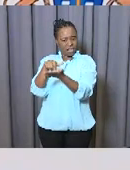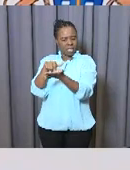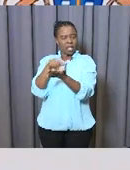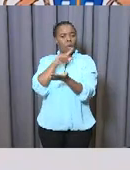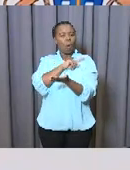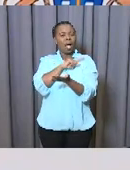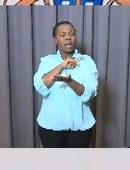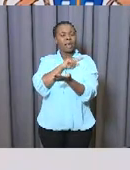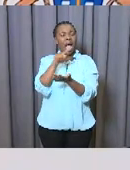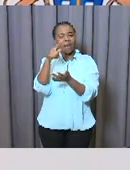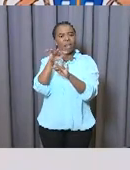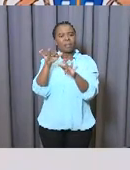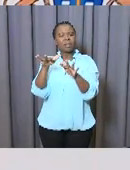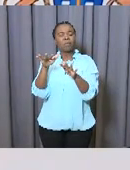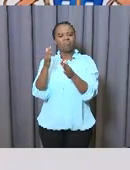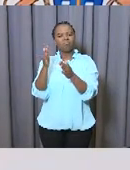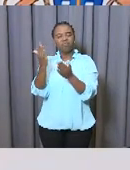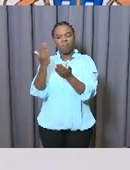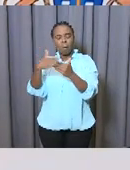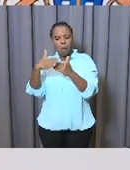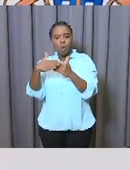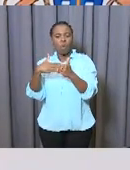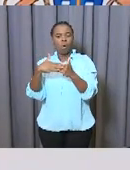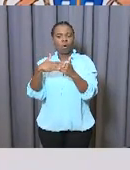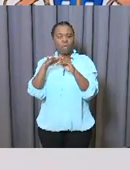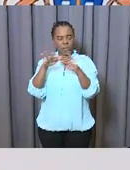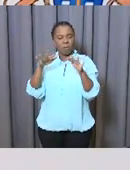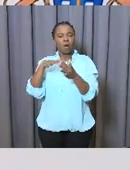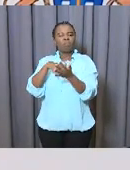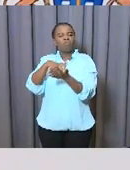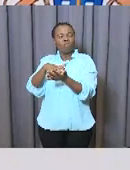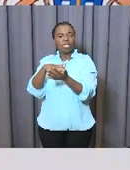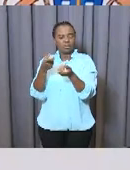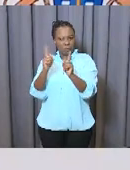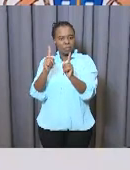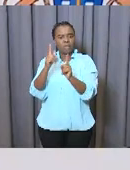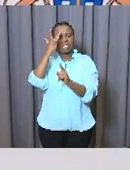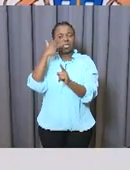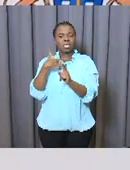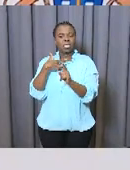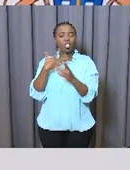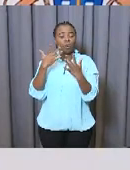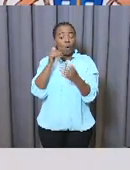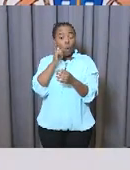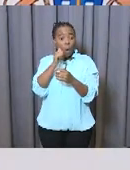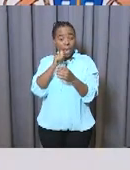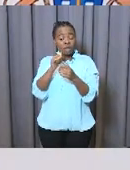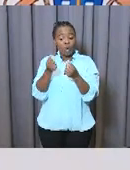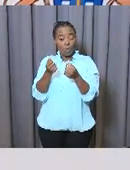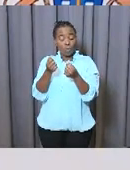show. But in those areas also, we must pay attention when we intervene. We must pay attention to